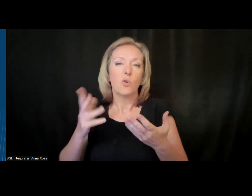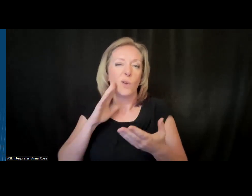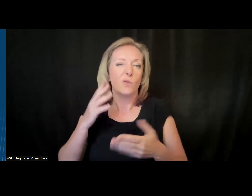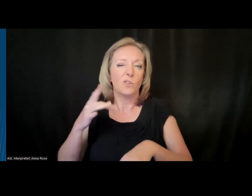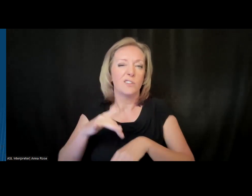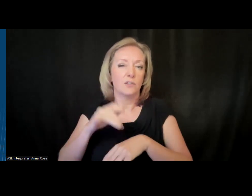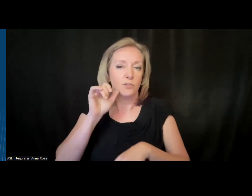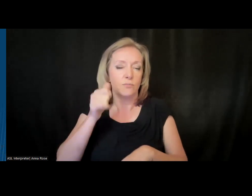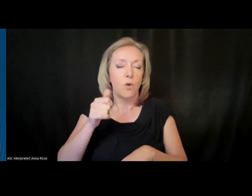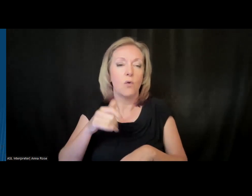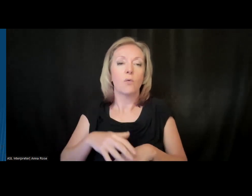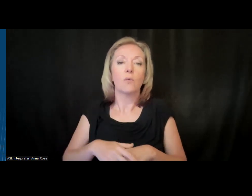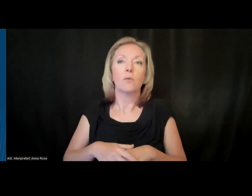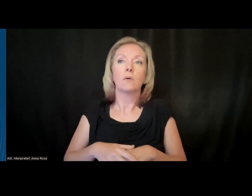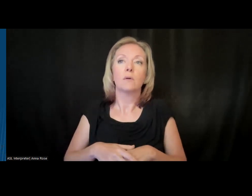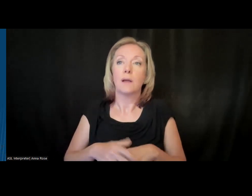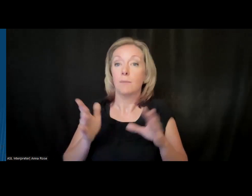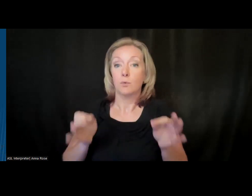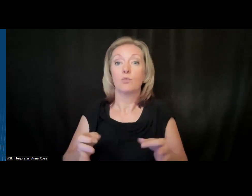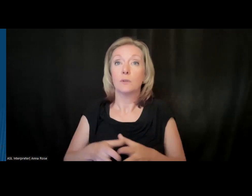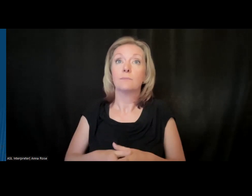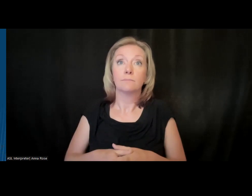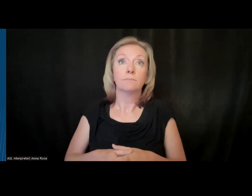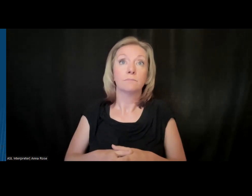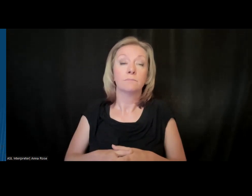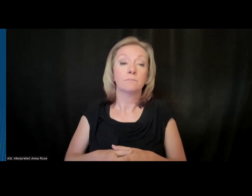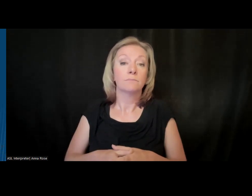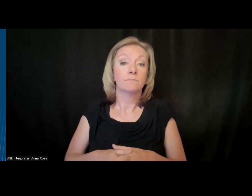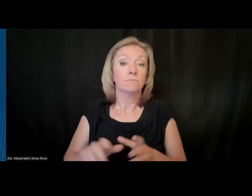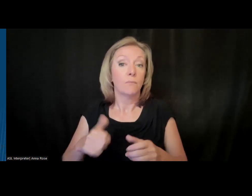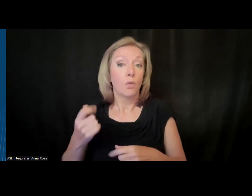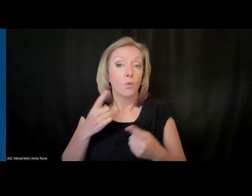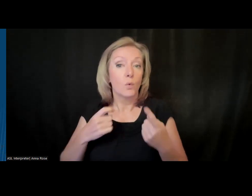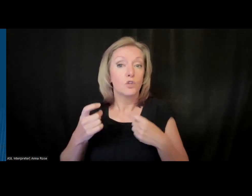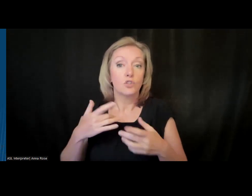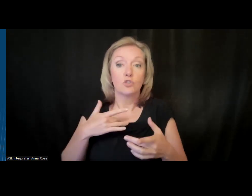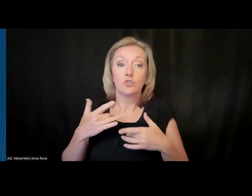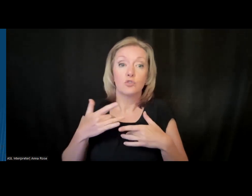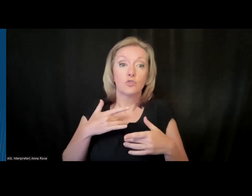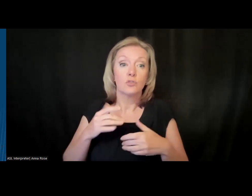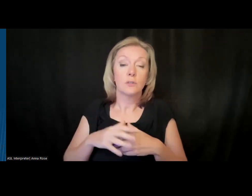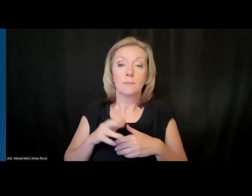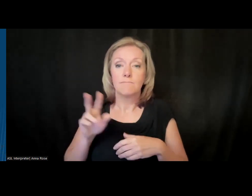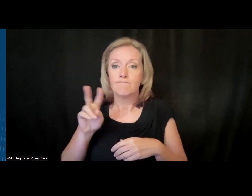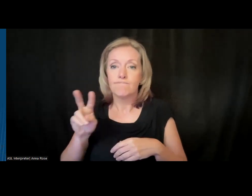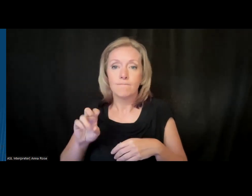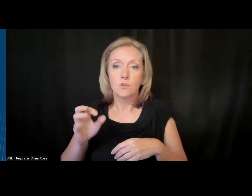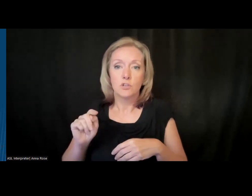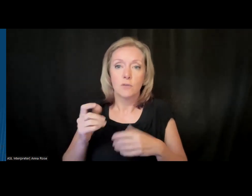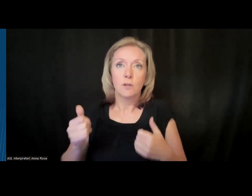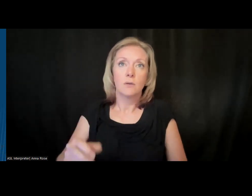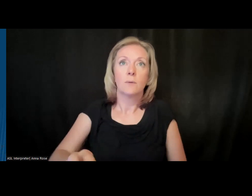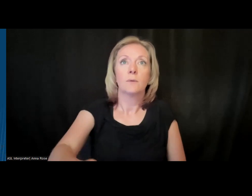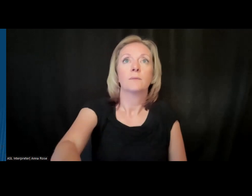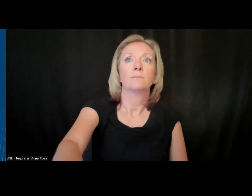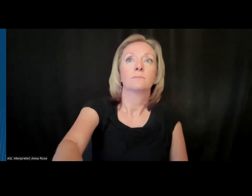tomorrow. Absolutely. Okay, anything else? I'm kind of scanning. I'm in the chat now, but